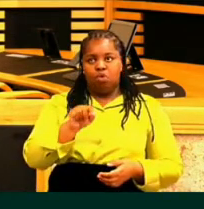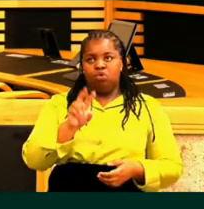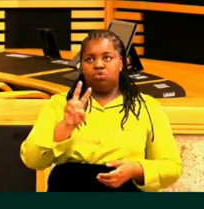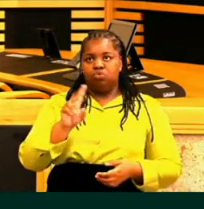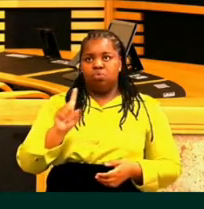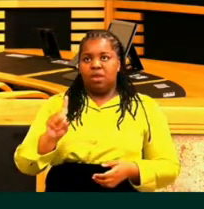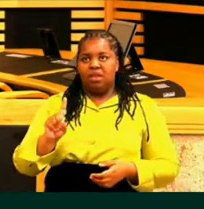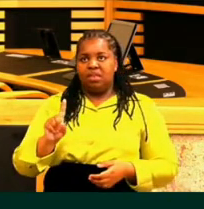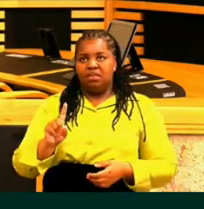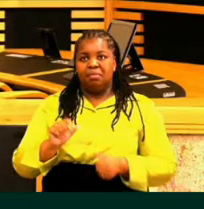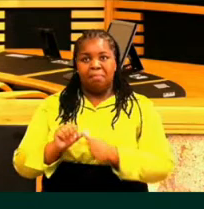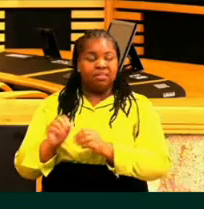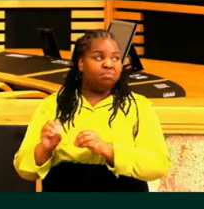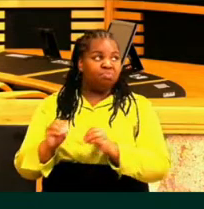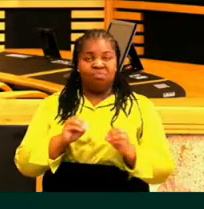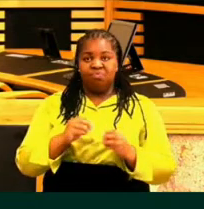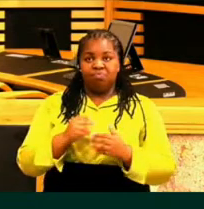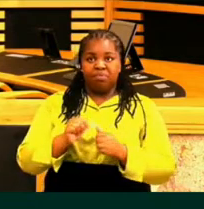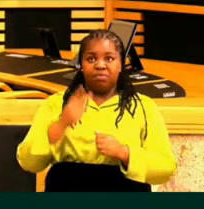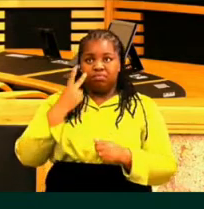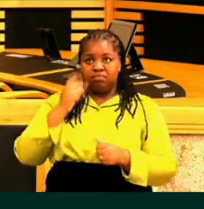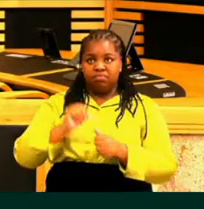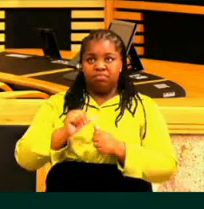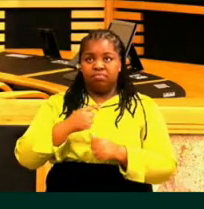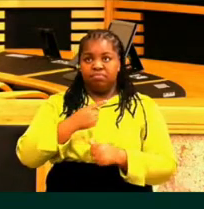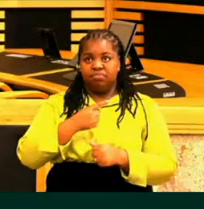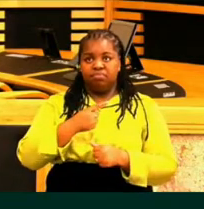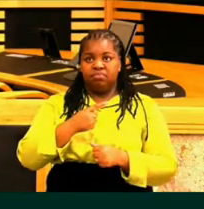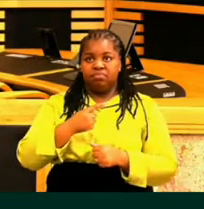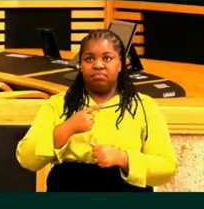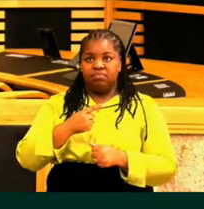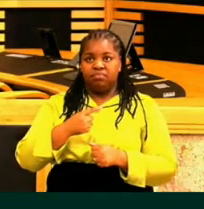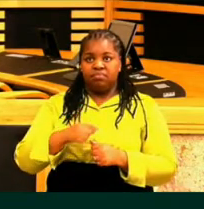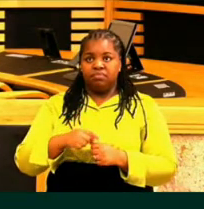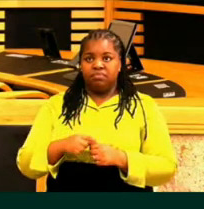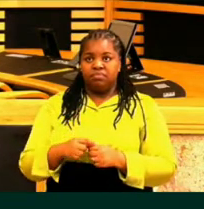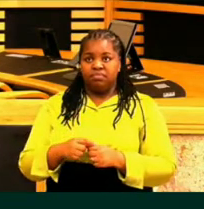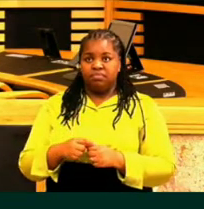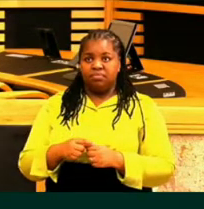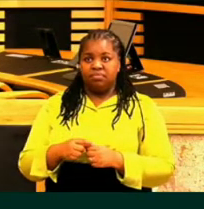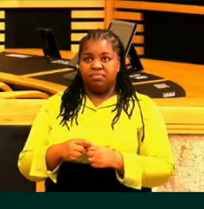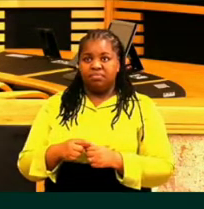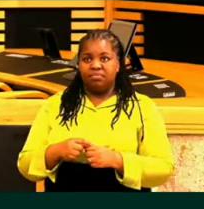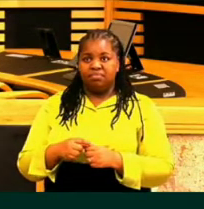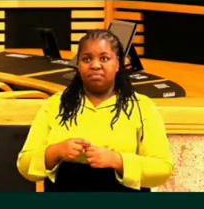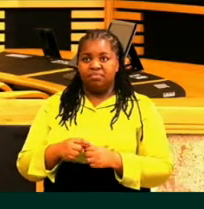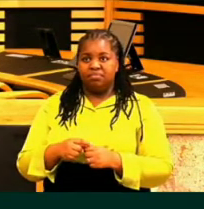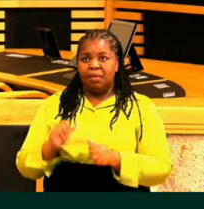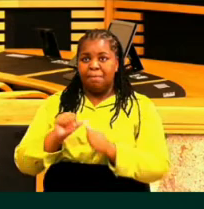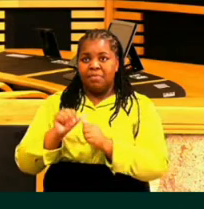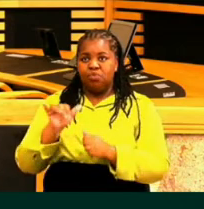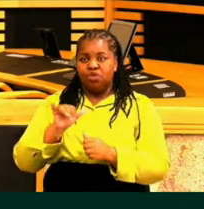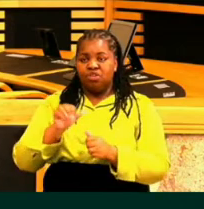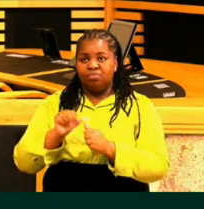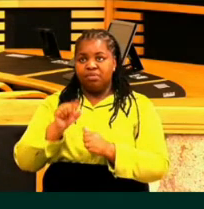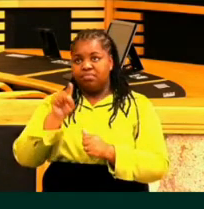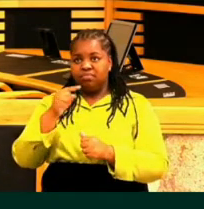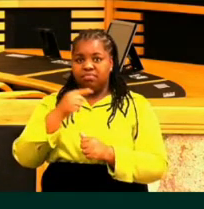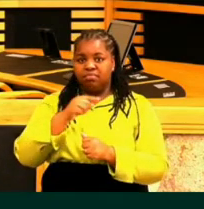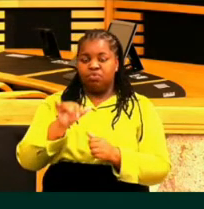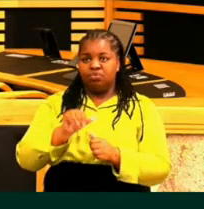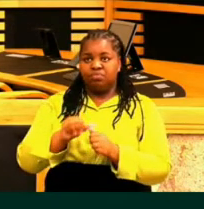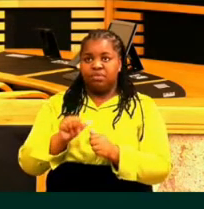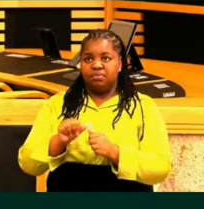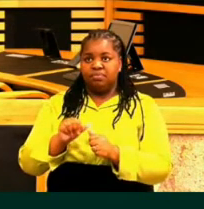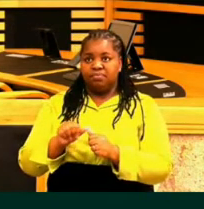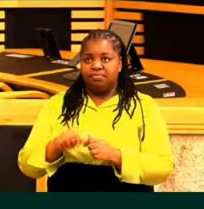of the standing rules of procedure of the legislature enables the institution to recognize and acknowledge